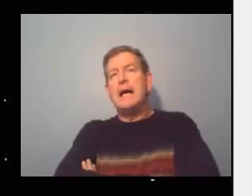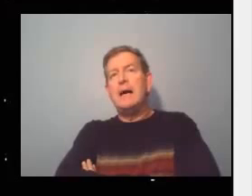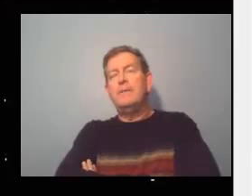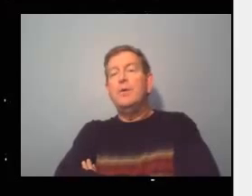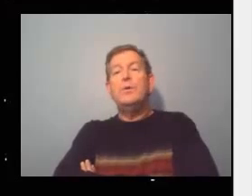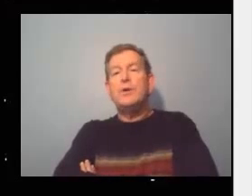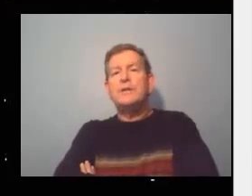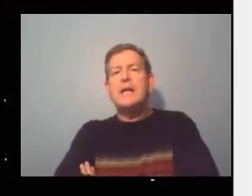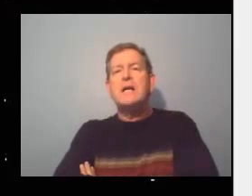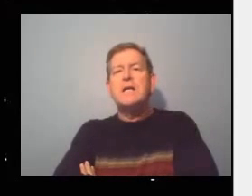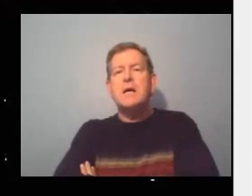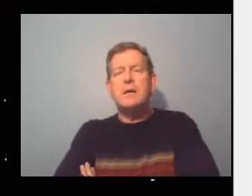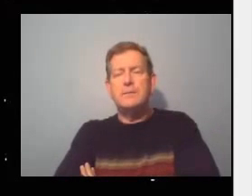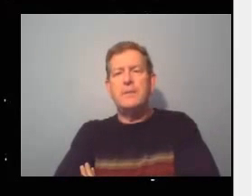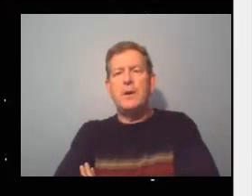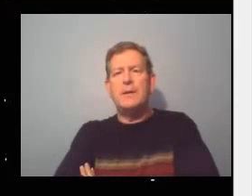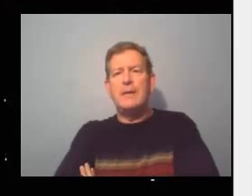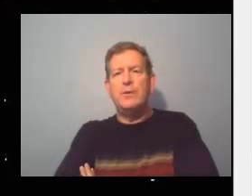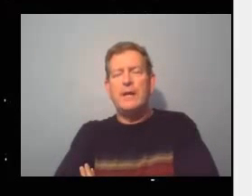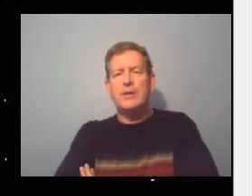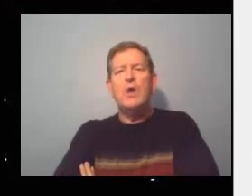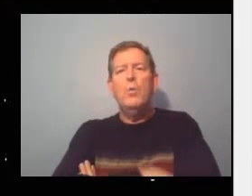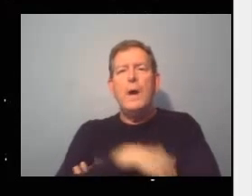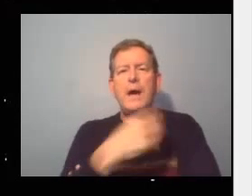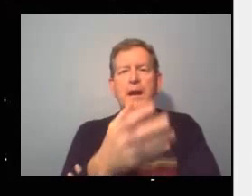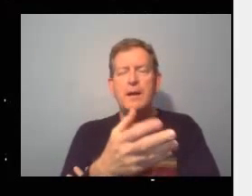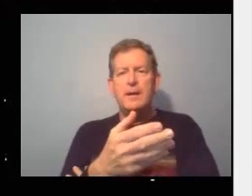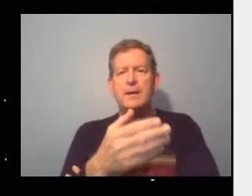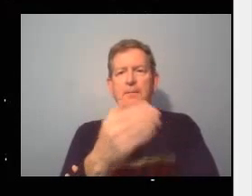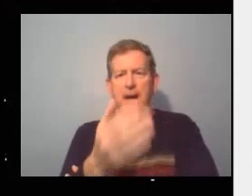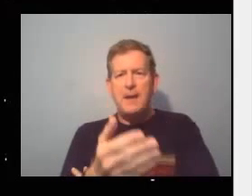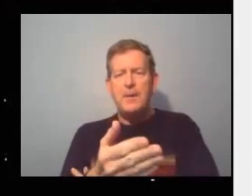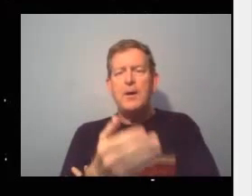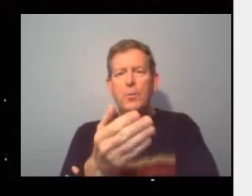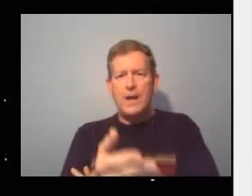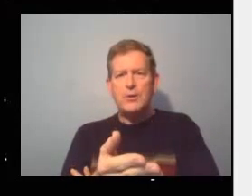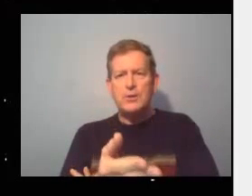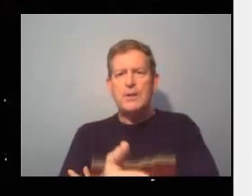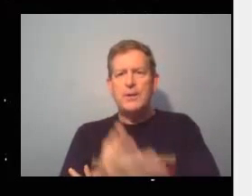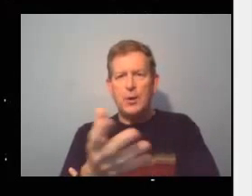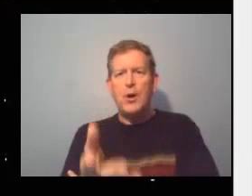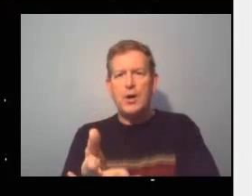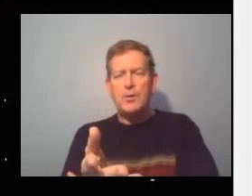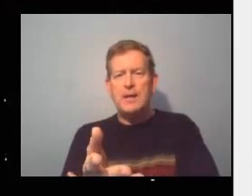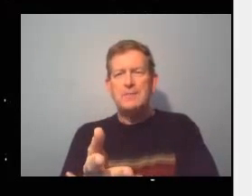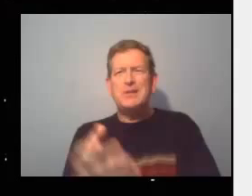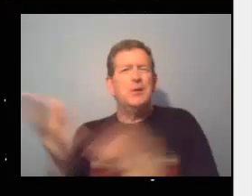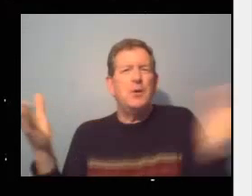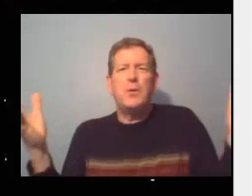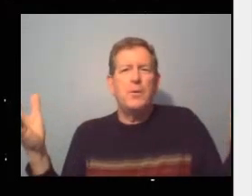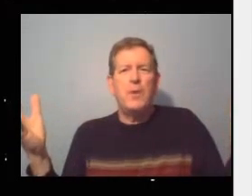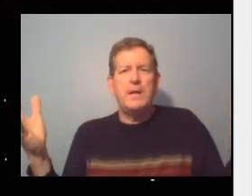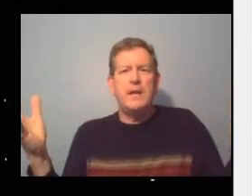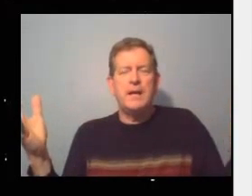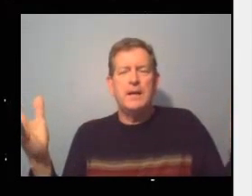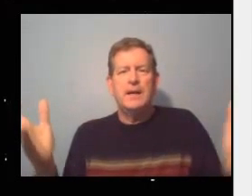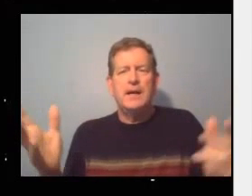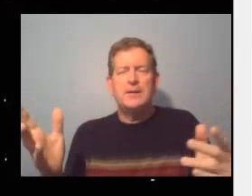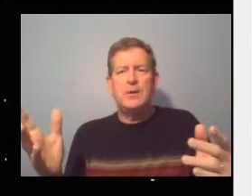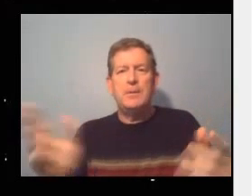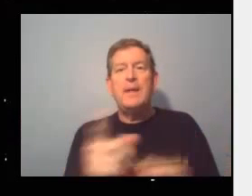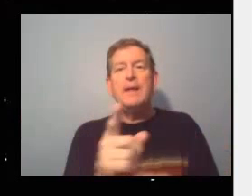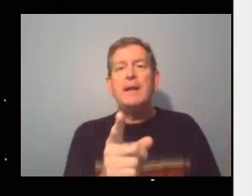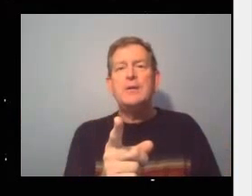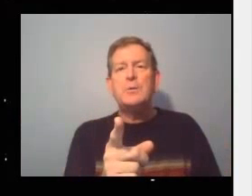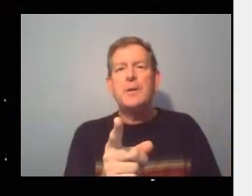Maman lave. You wish you could say, quand maman lave le linge. When mom washes the laundry. But you don't know the word when yet.